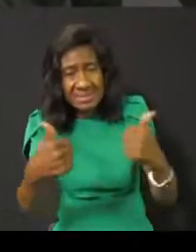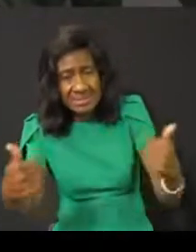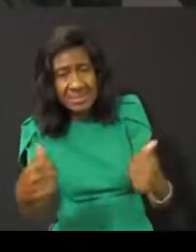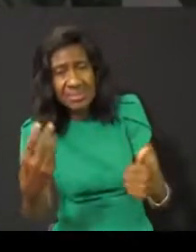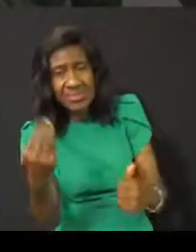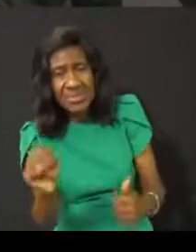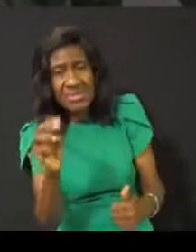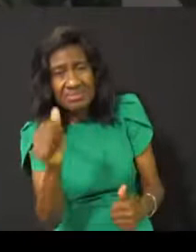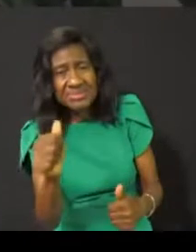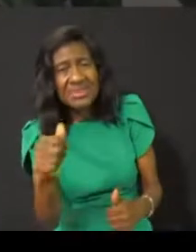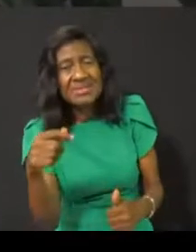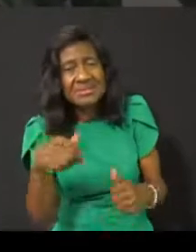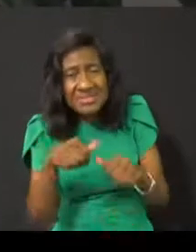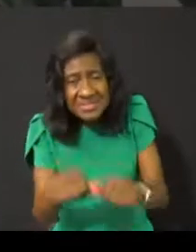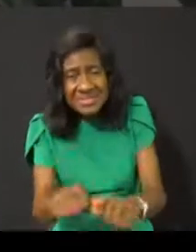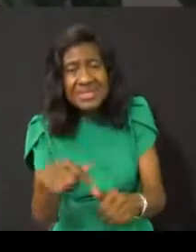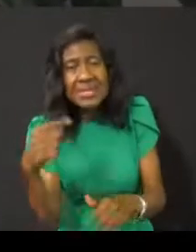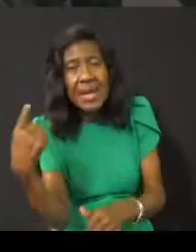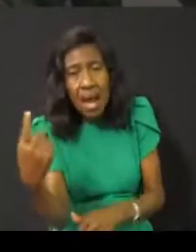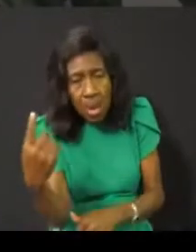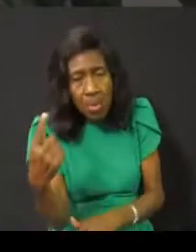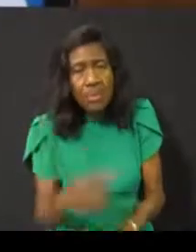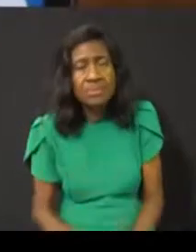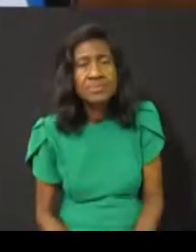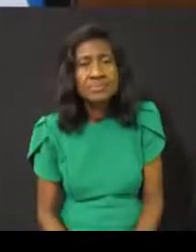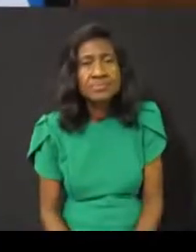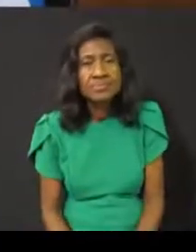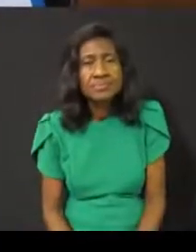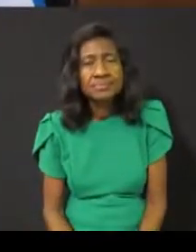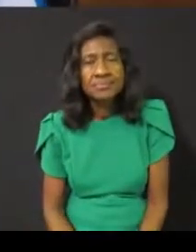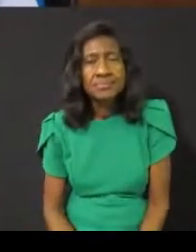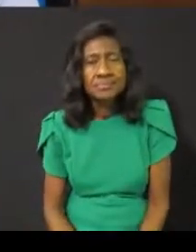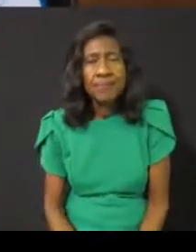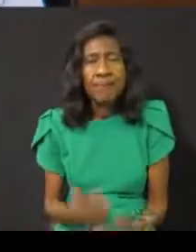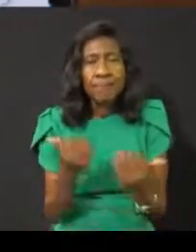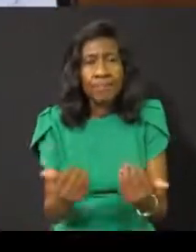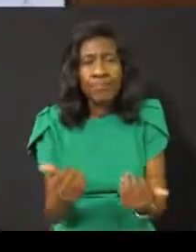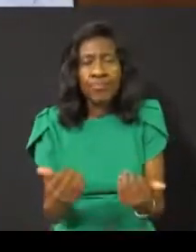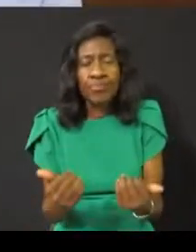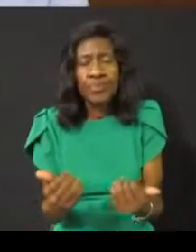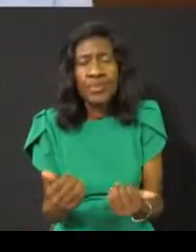Great. Thanks very much for your questions there. Wendy, we're going to move right along, but we